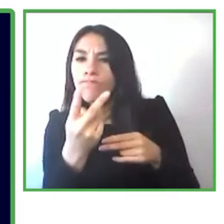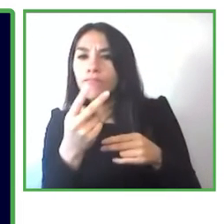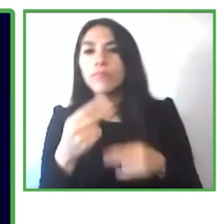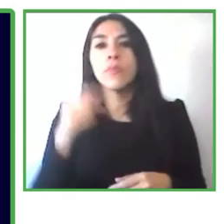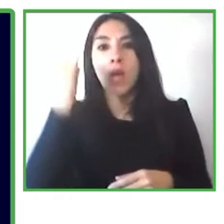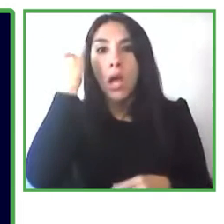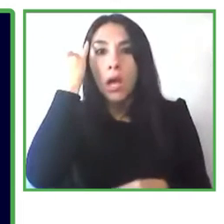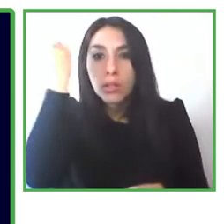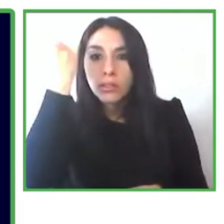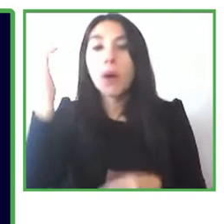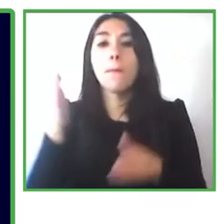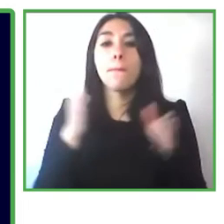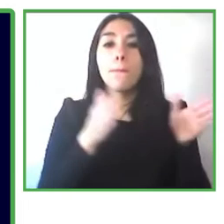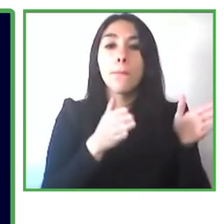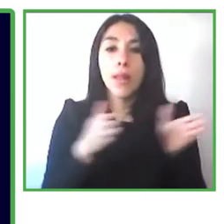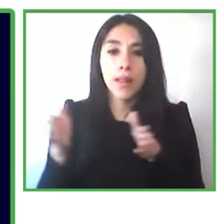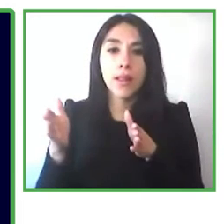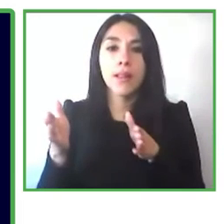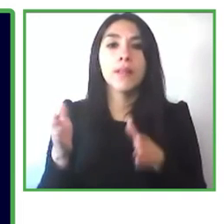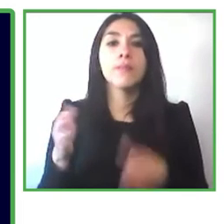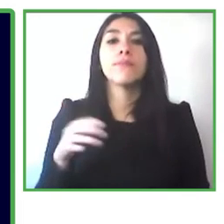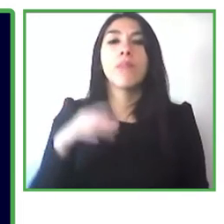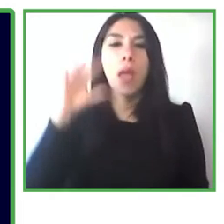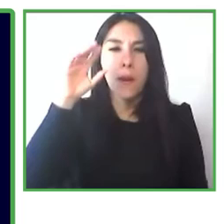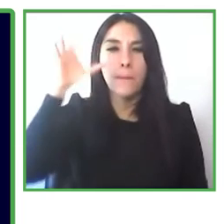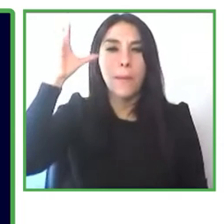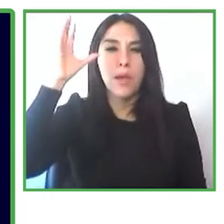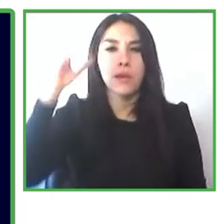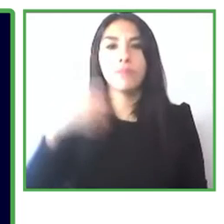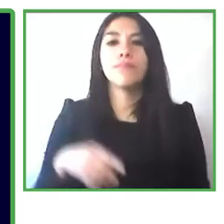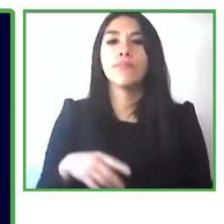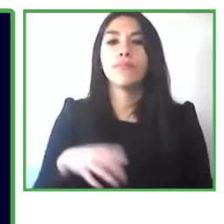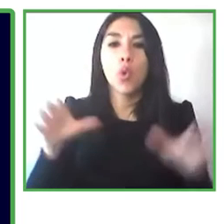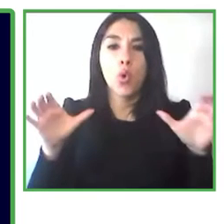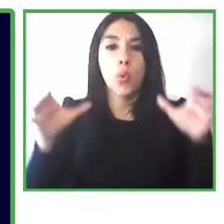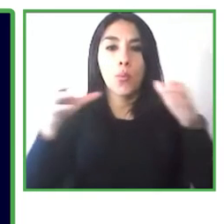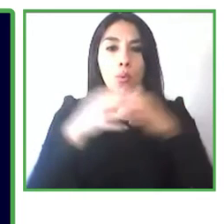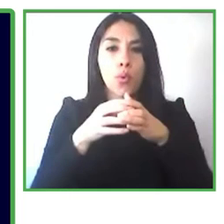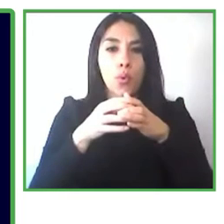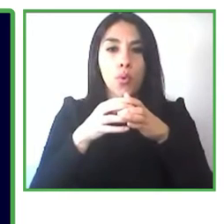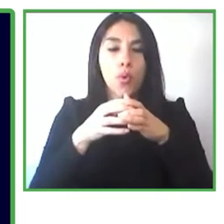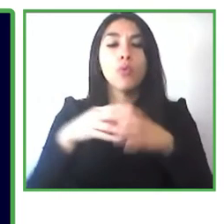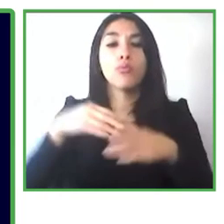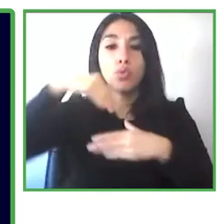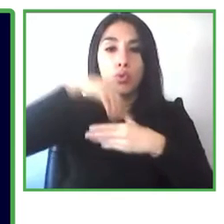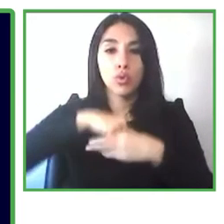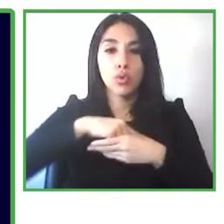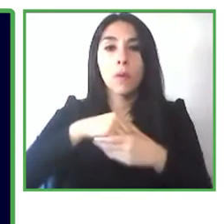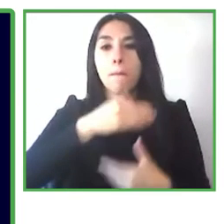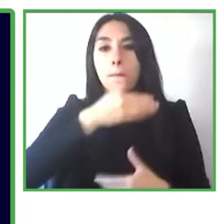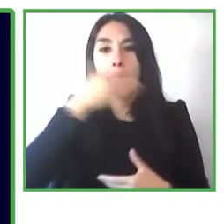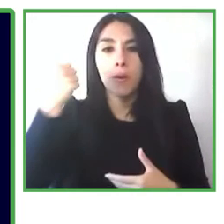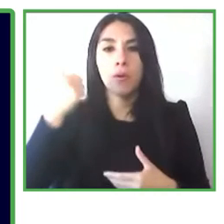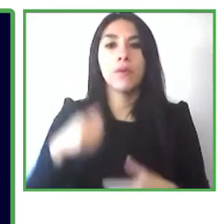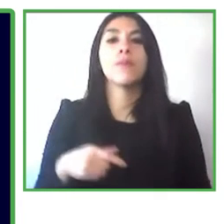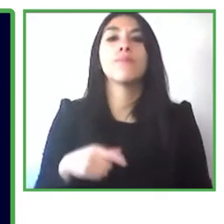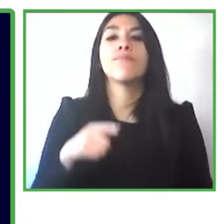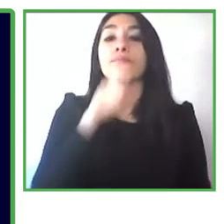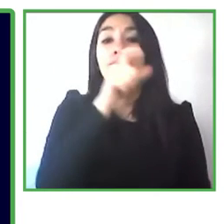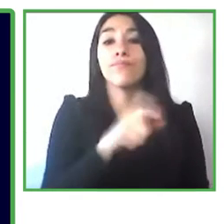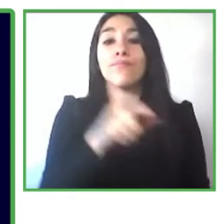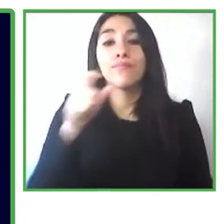and capacity of innovation in the companies, from the inclusion of their collaborators, suppliers,